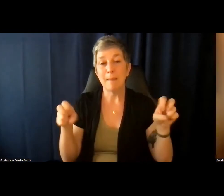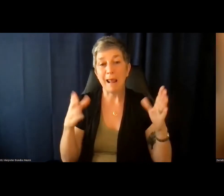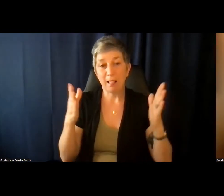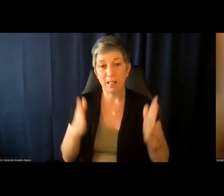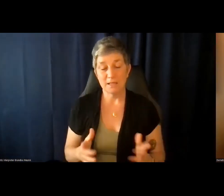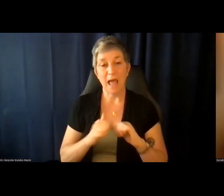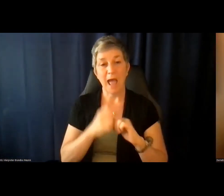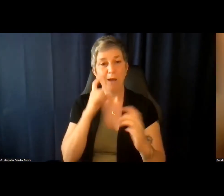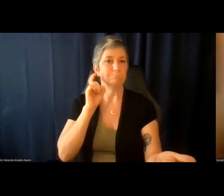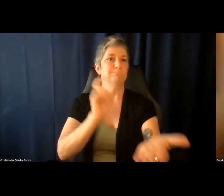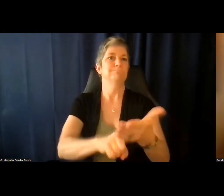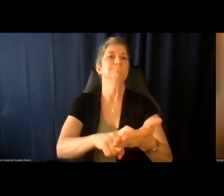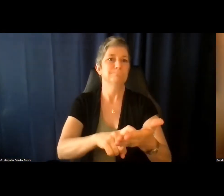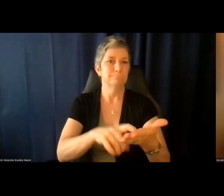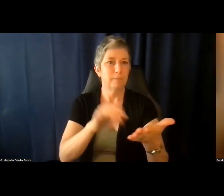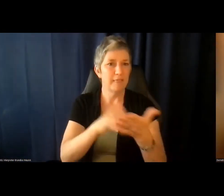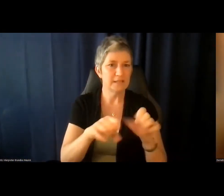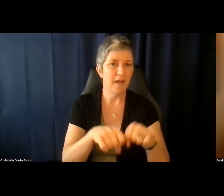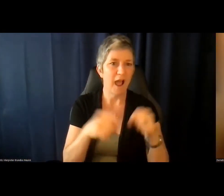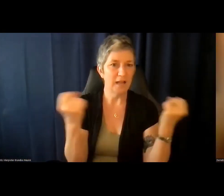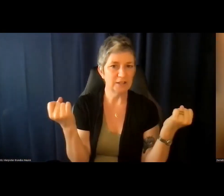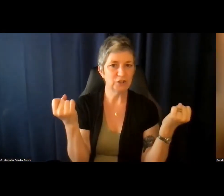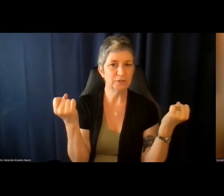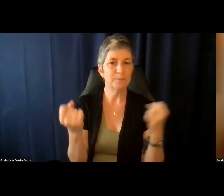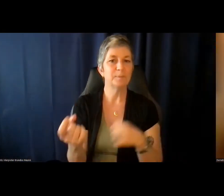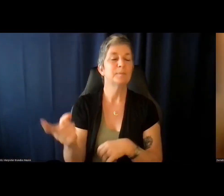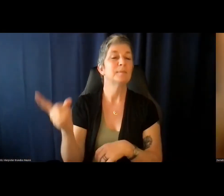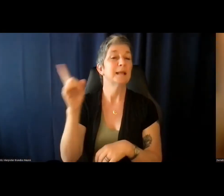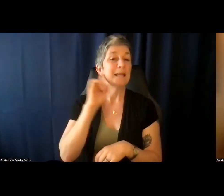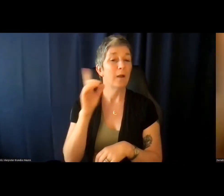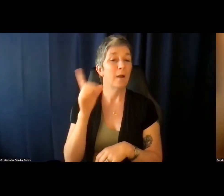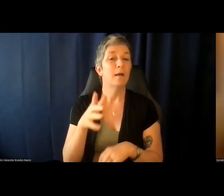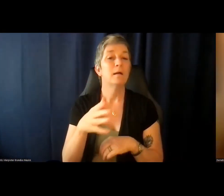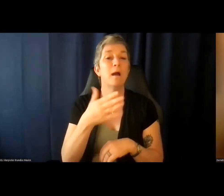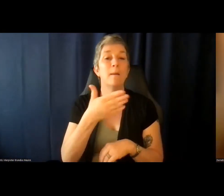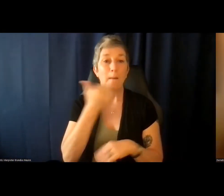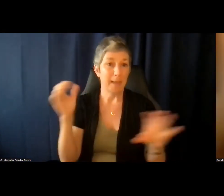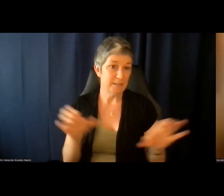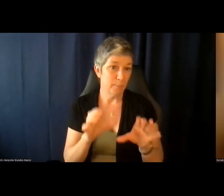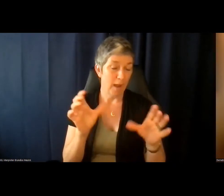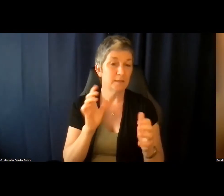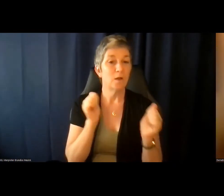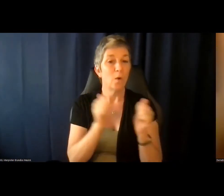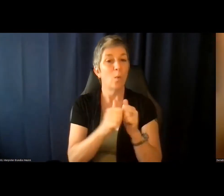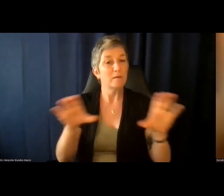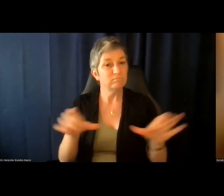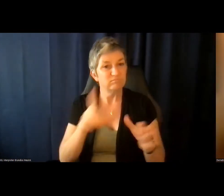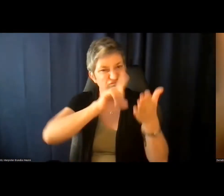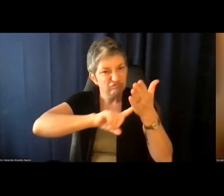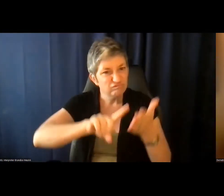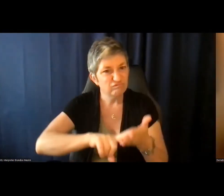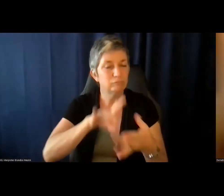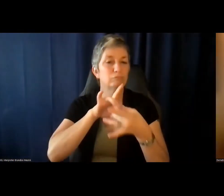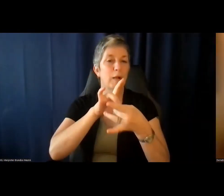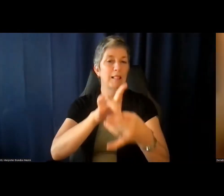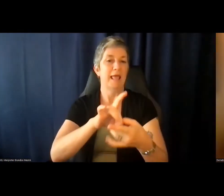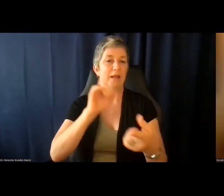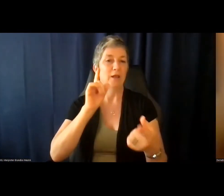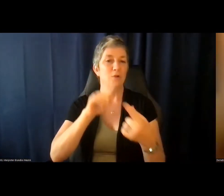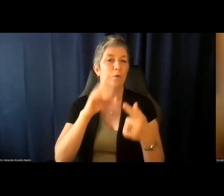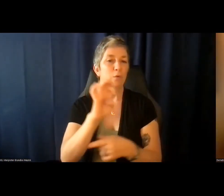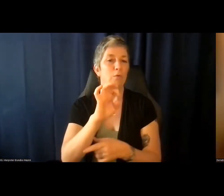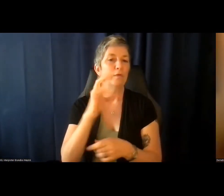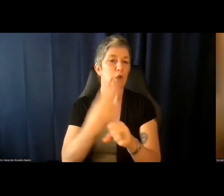spot these violations, and you'll hear about best practices around conducting investigations related to the use of criminal